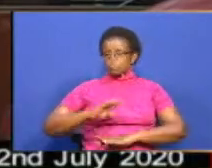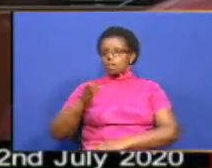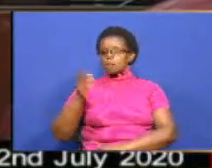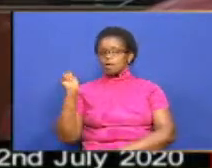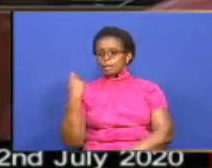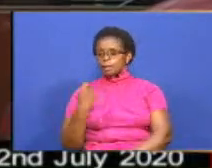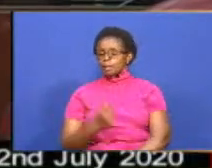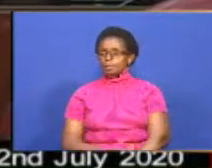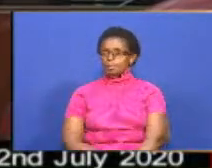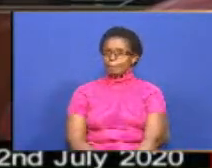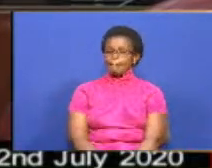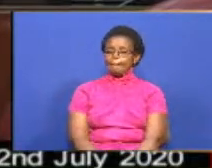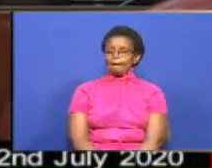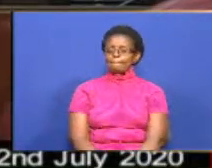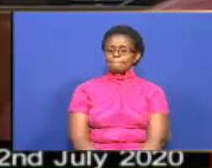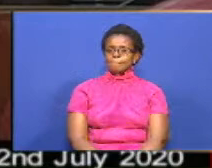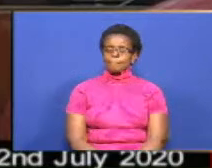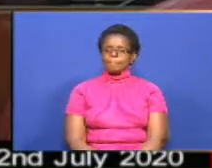the